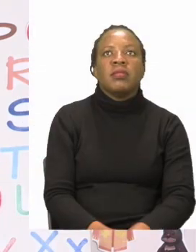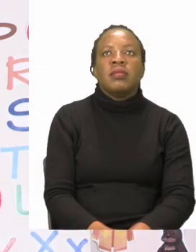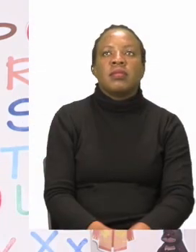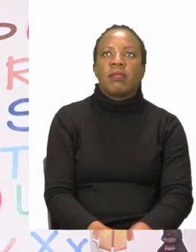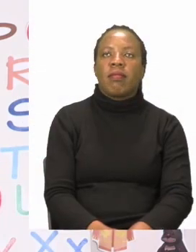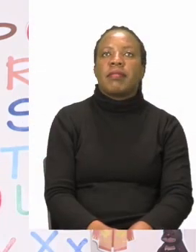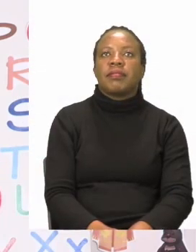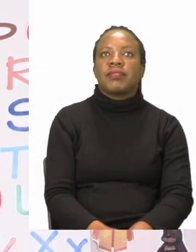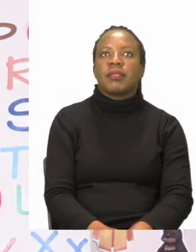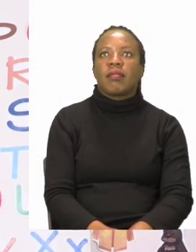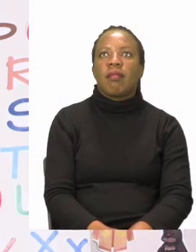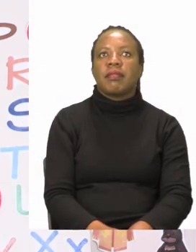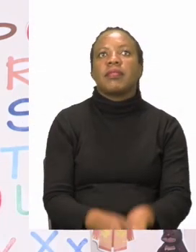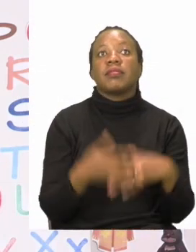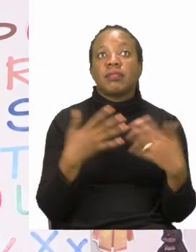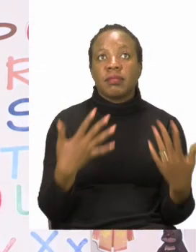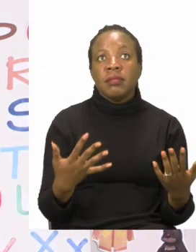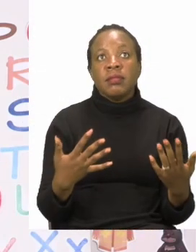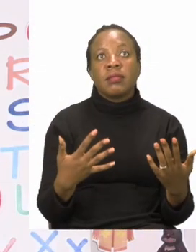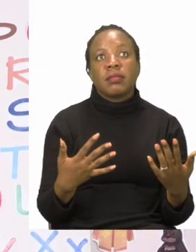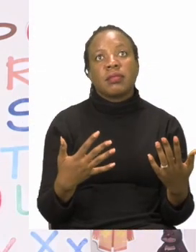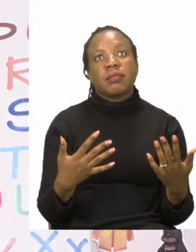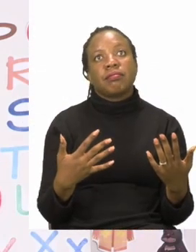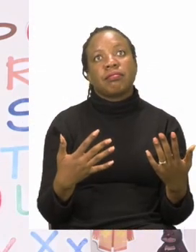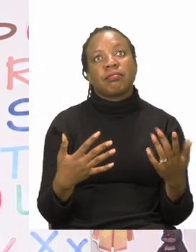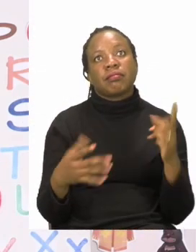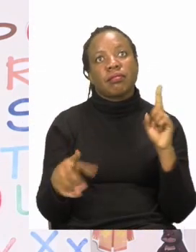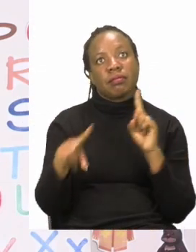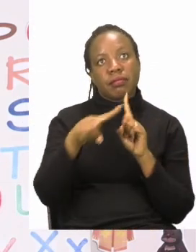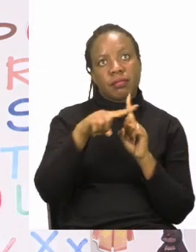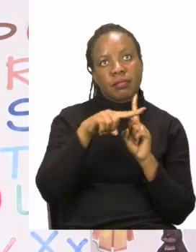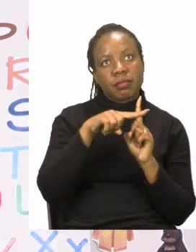In this part of our lesson, grade 2s, we are doing